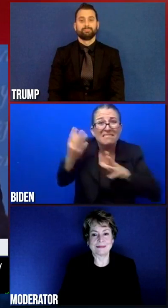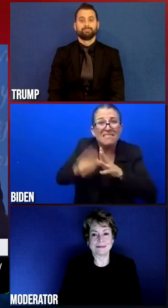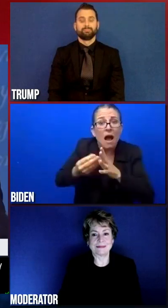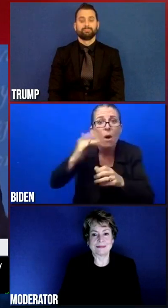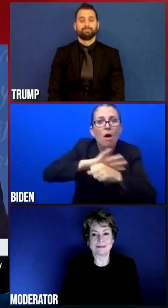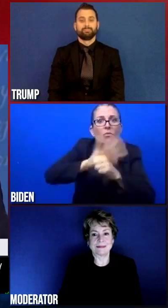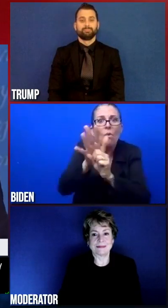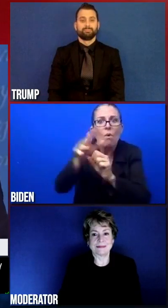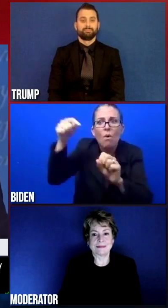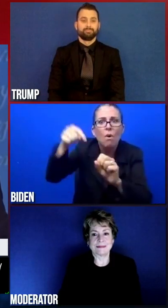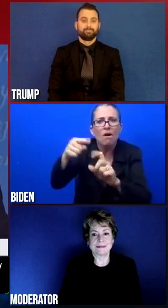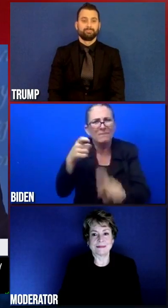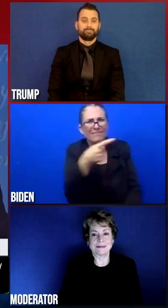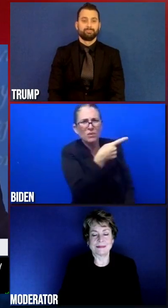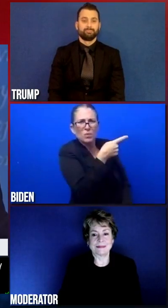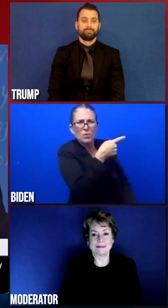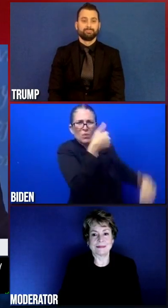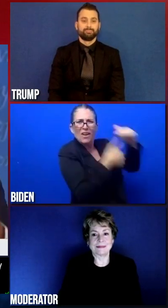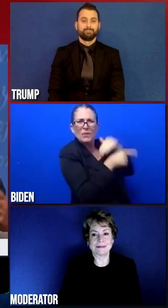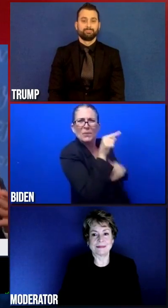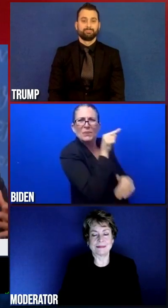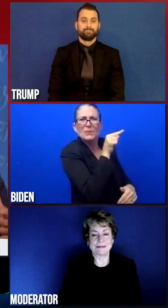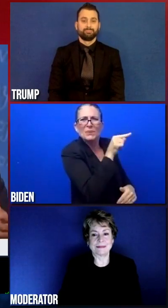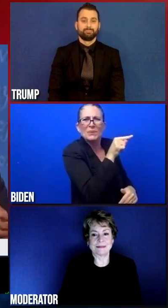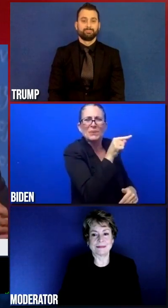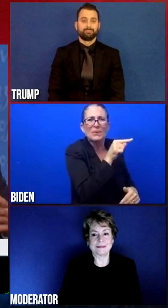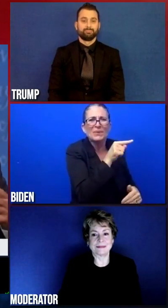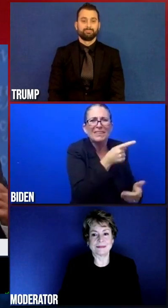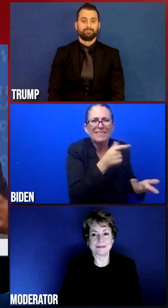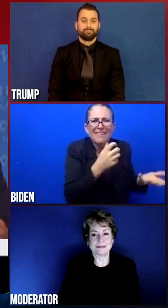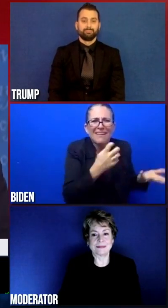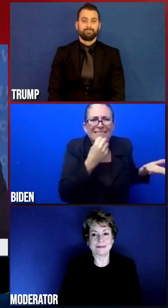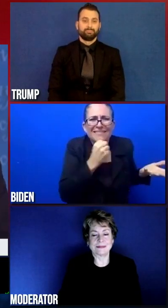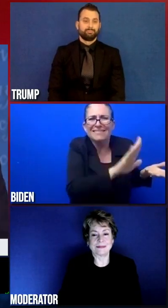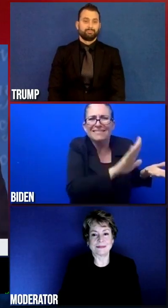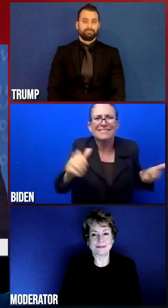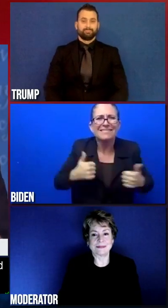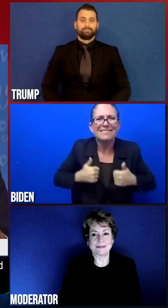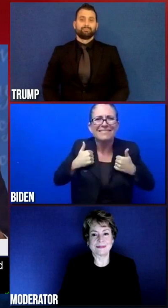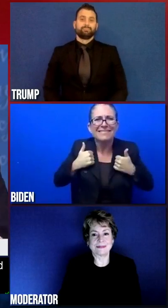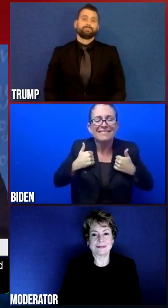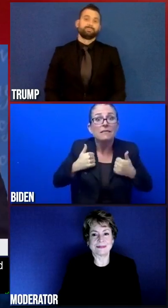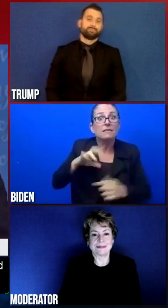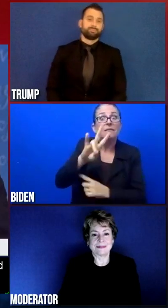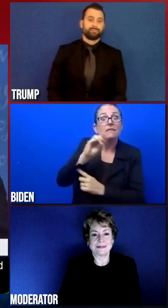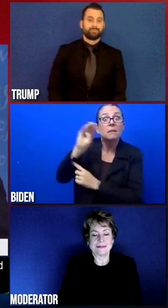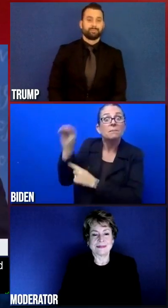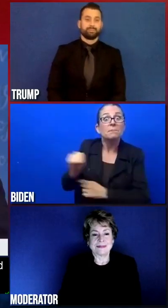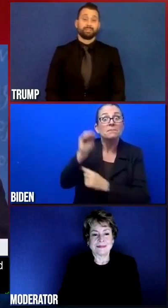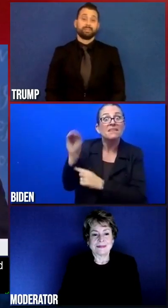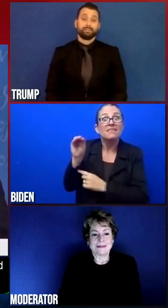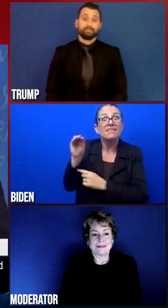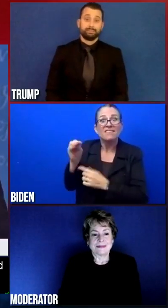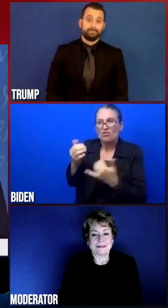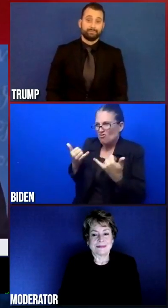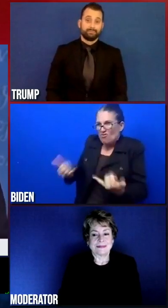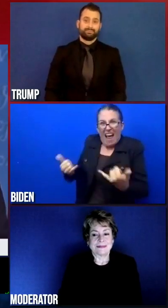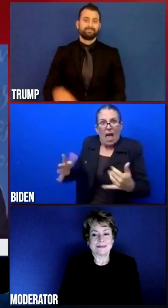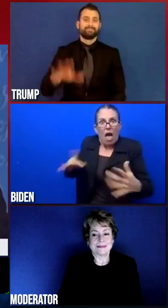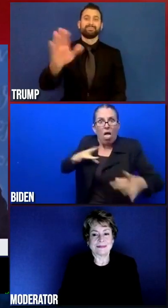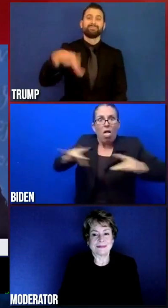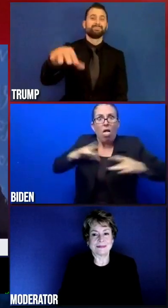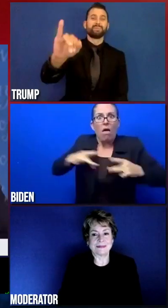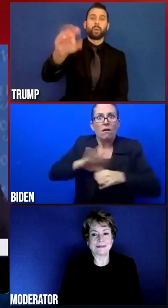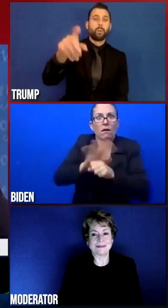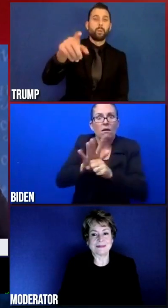COVID. What does it mean for them going forward if you strike down the Affordable Care Act? Joe, you've had 308,000